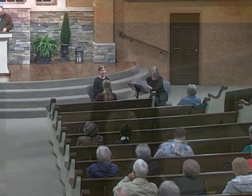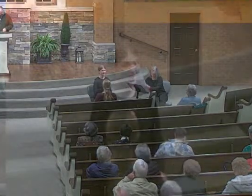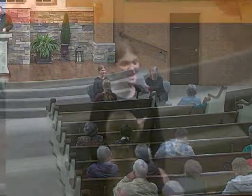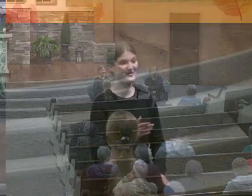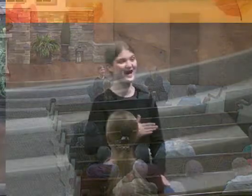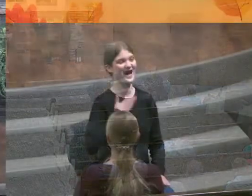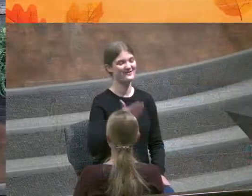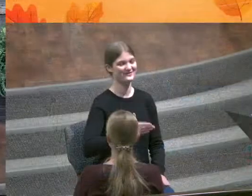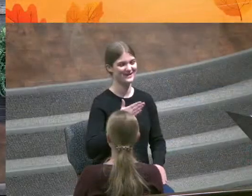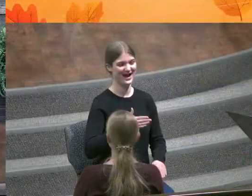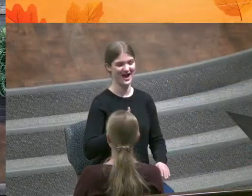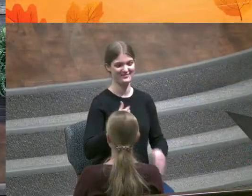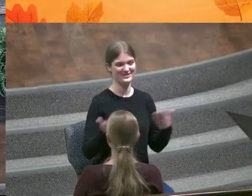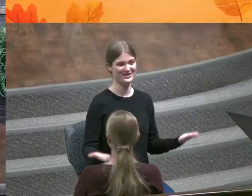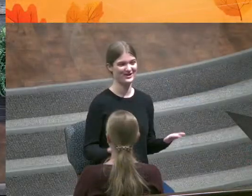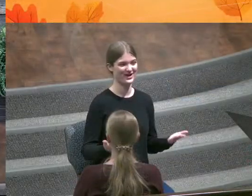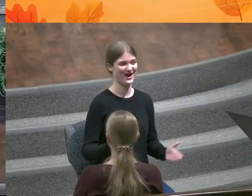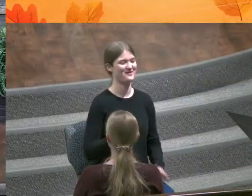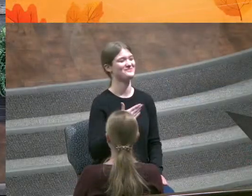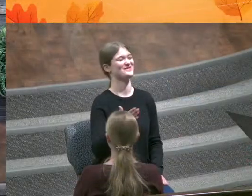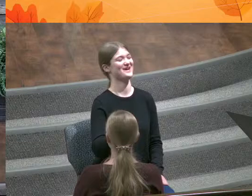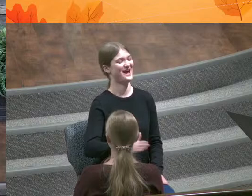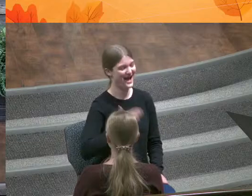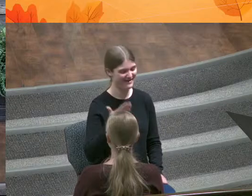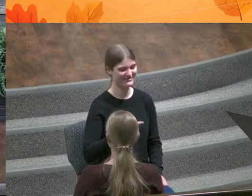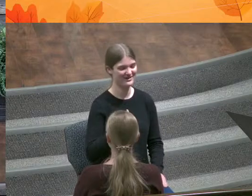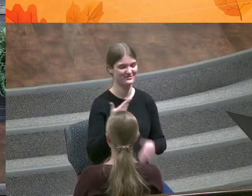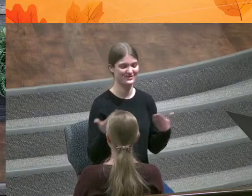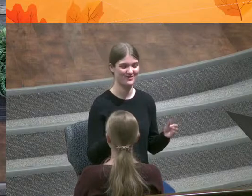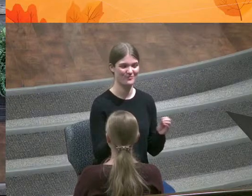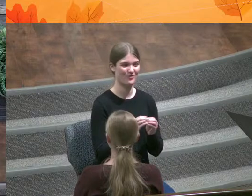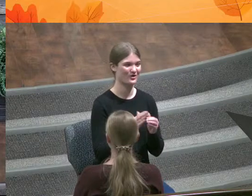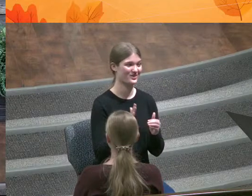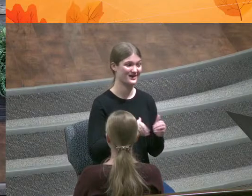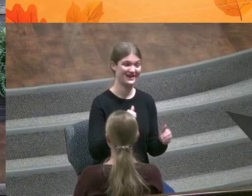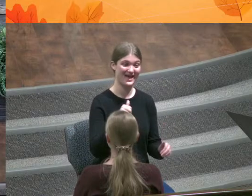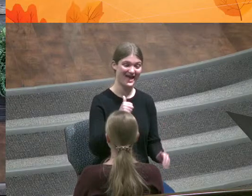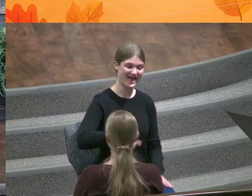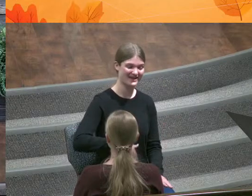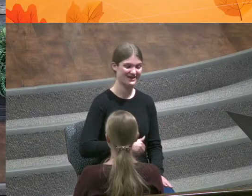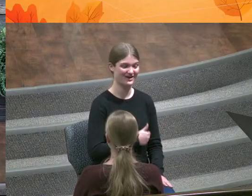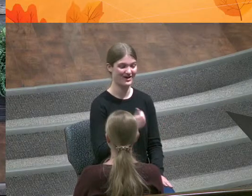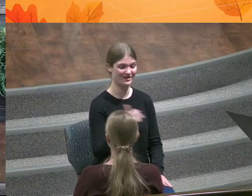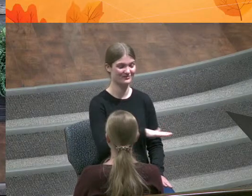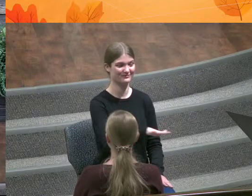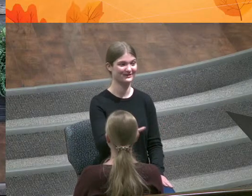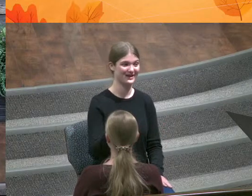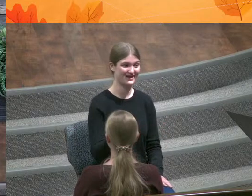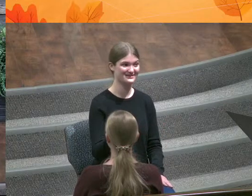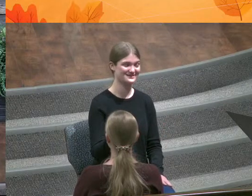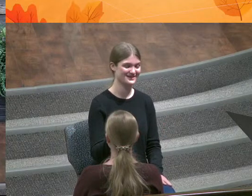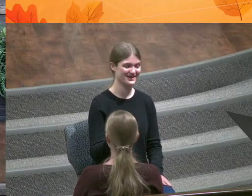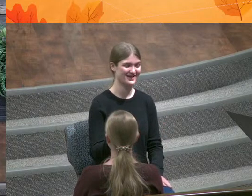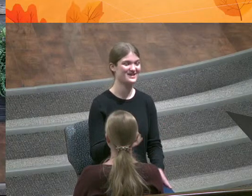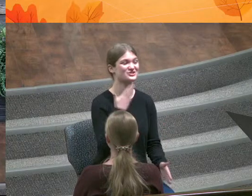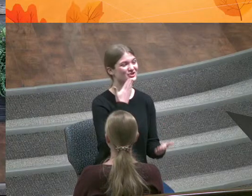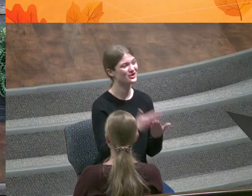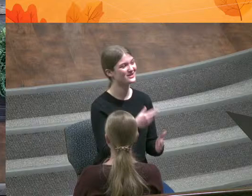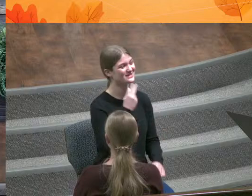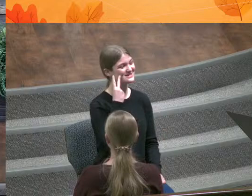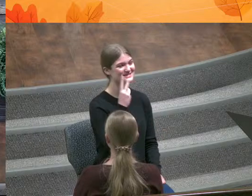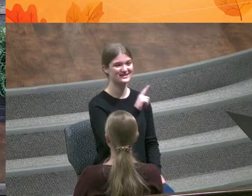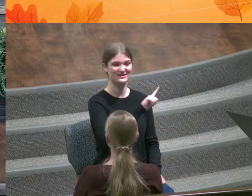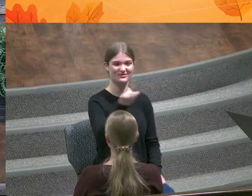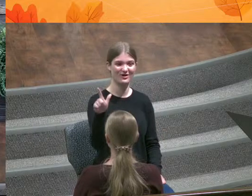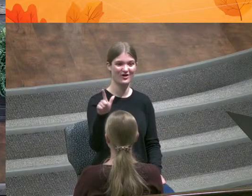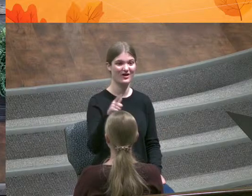I am glad to be here. I am glad to be here more than anywhere I could be, I would imagine, at this moment. It's good to see you.